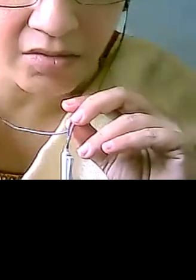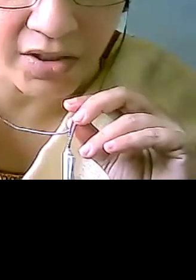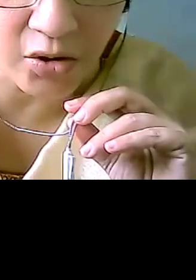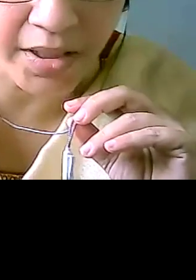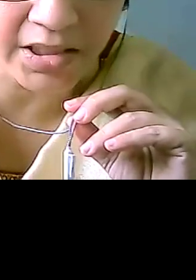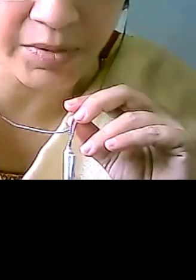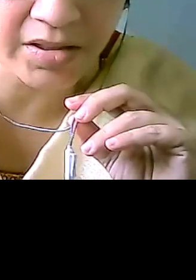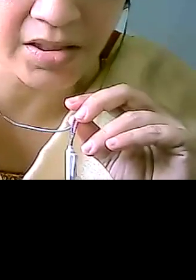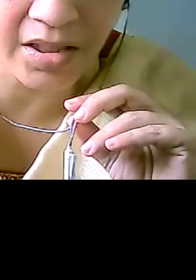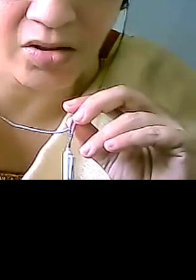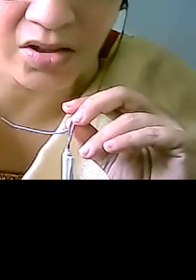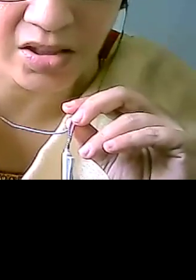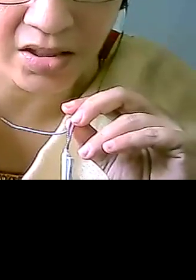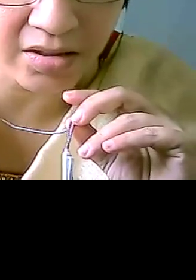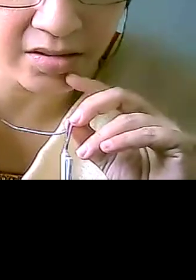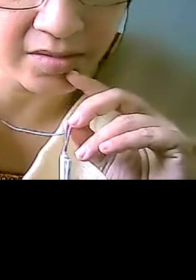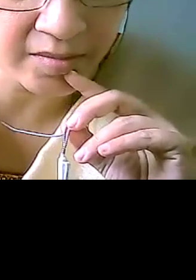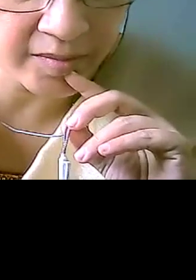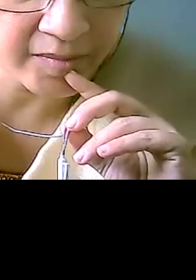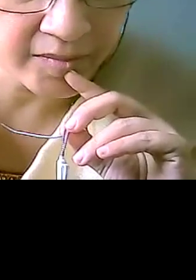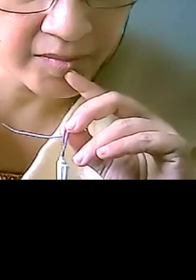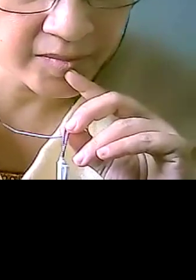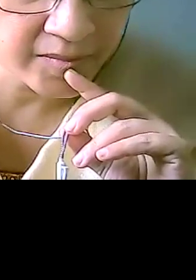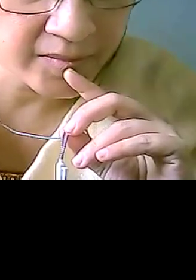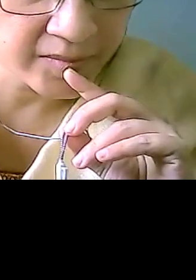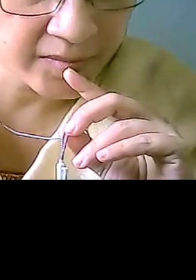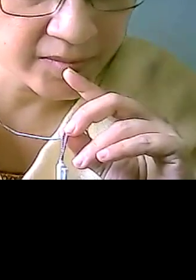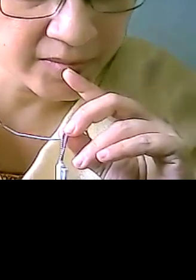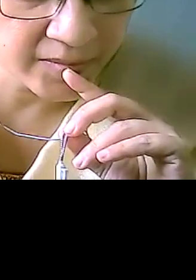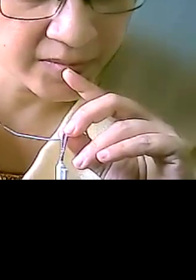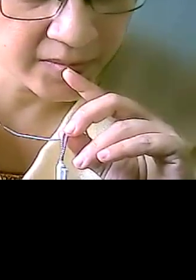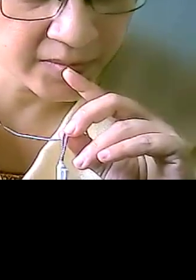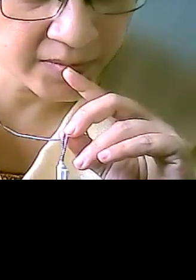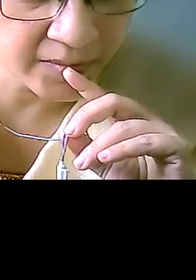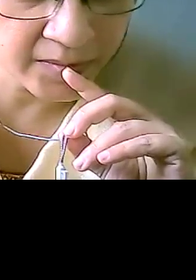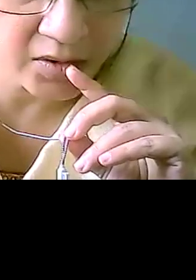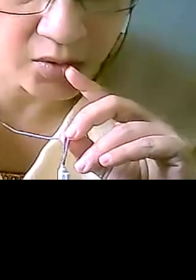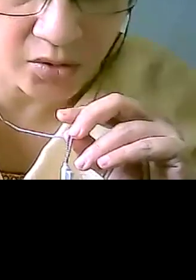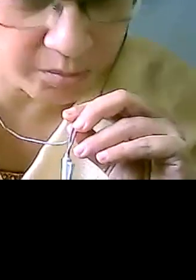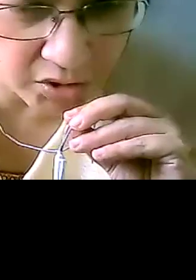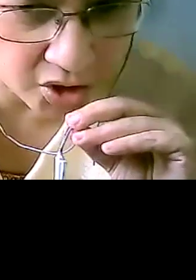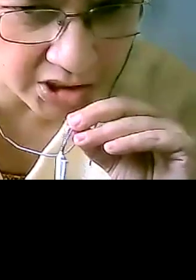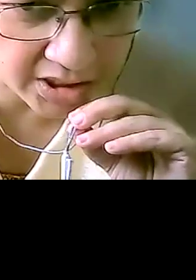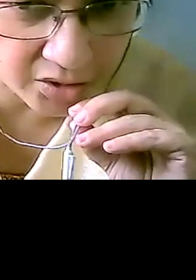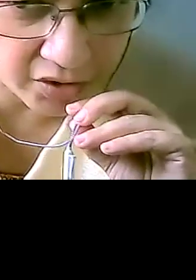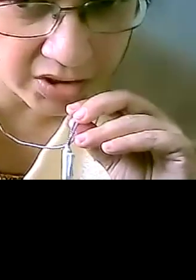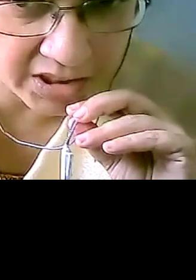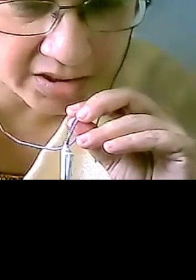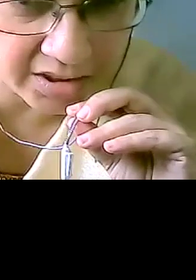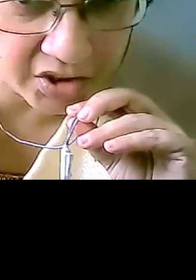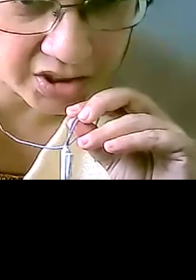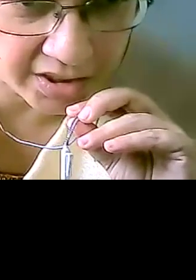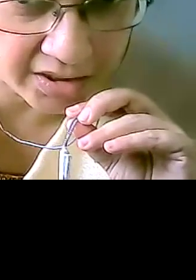the video participants are there on the screen. There is no, you can't see. No, means you're not sharing. You've